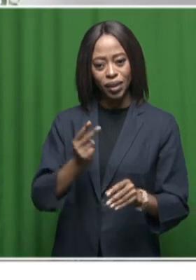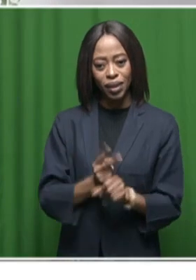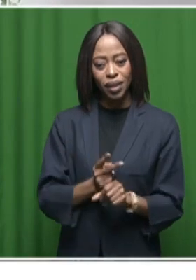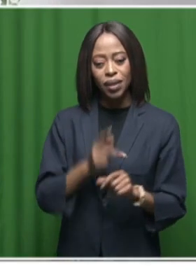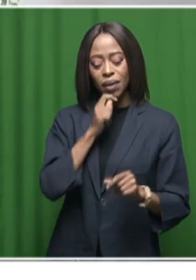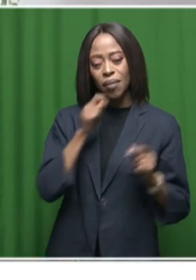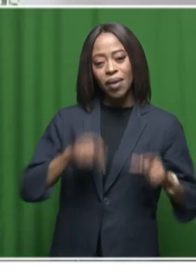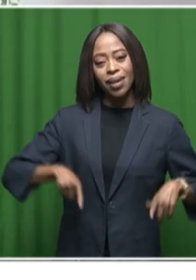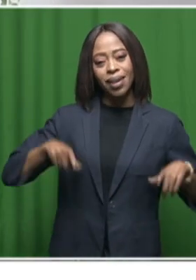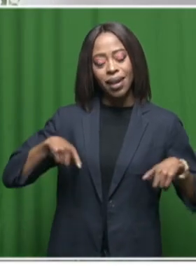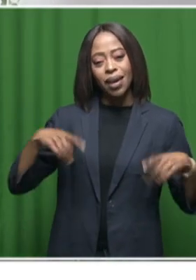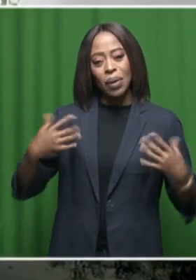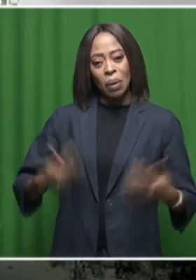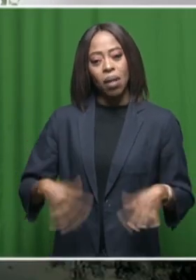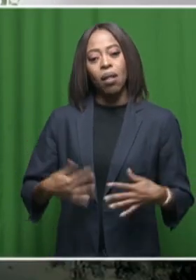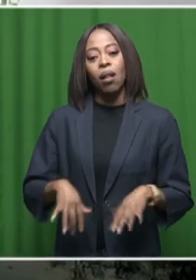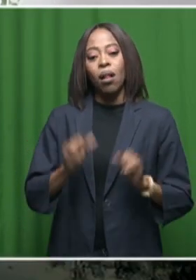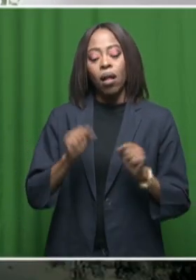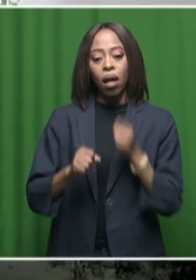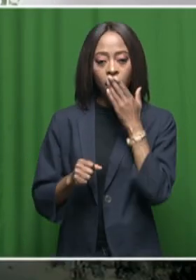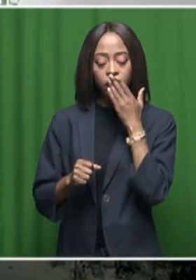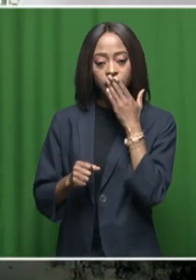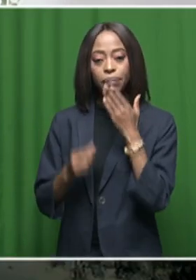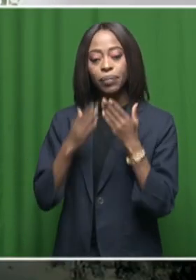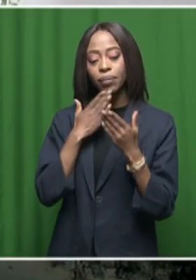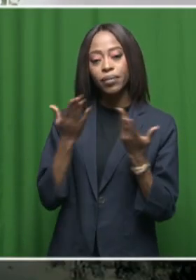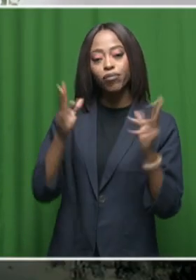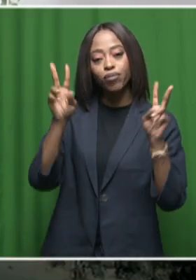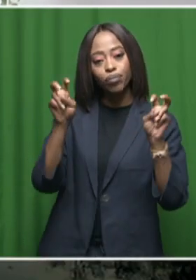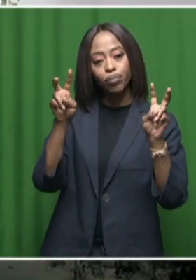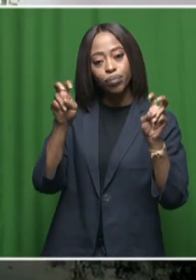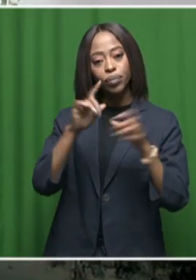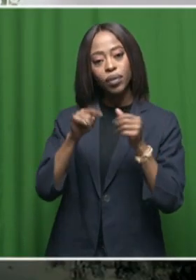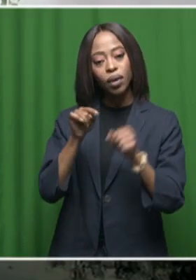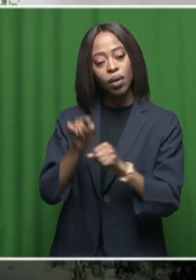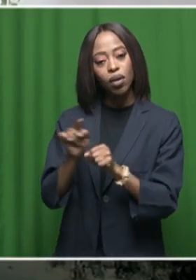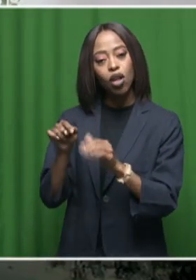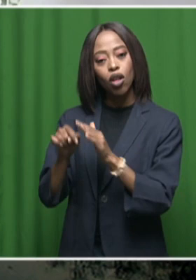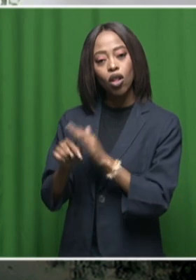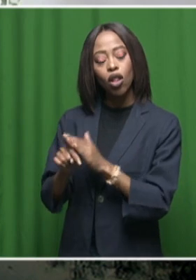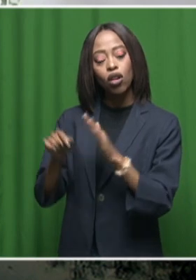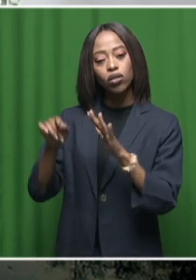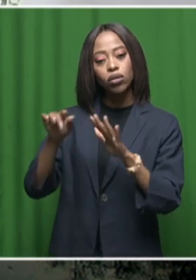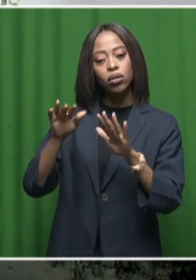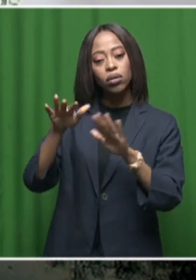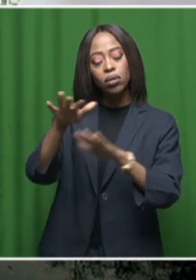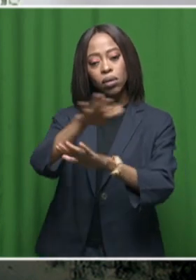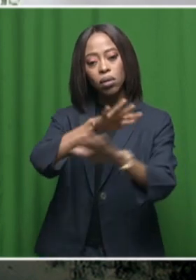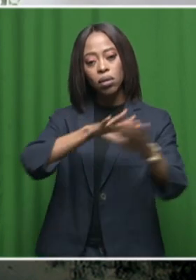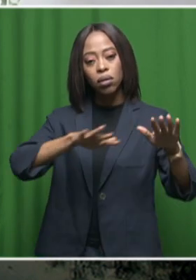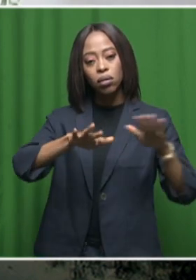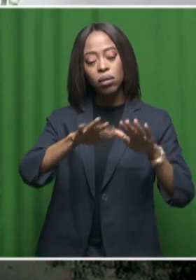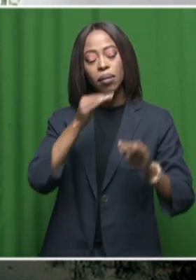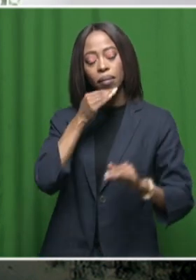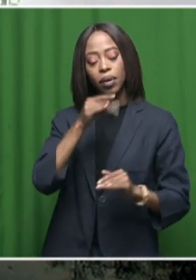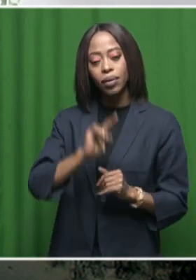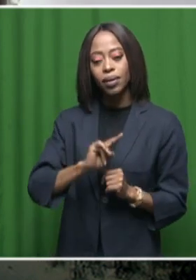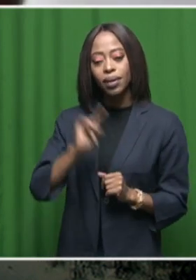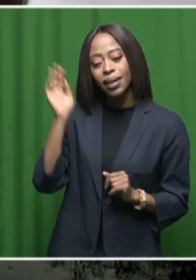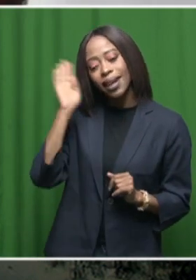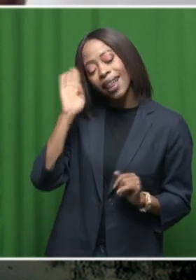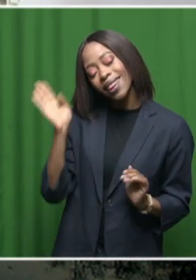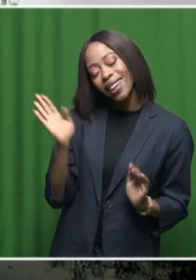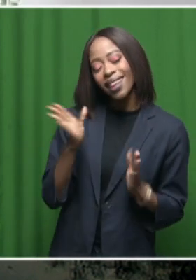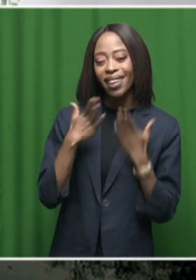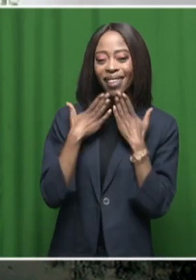Morning Live. I mean, tell us more about the concept behind Lost Horizon. Hi there. Thank